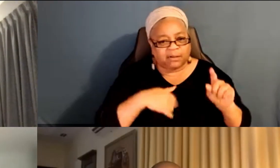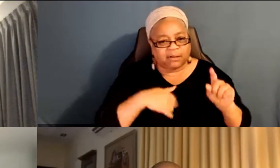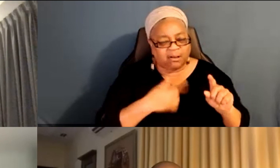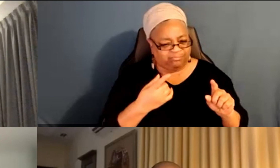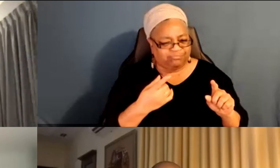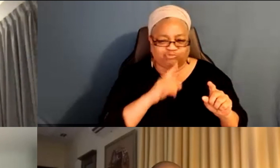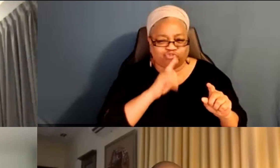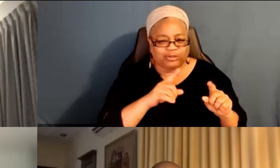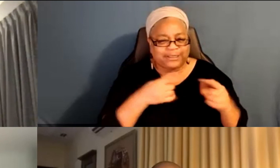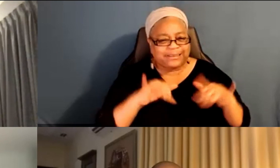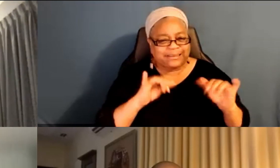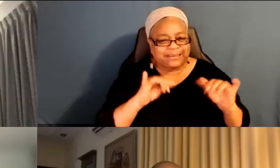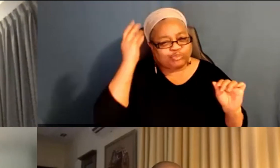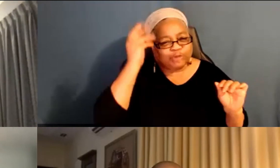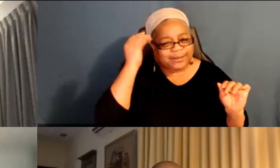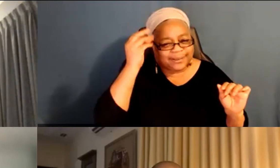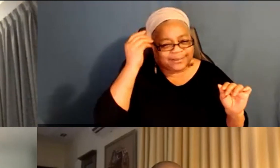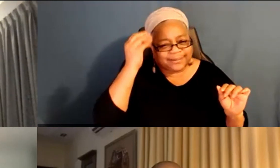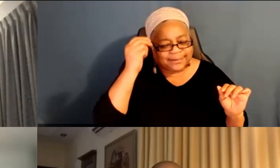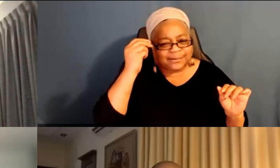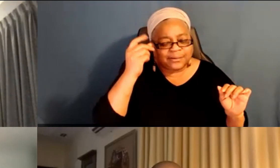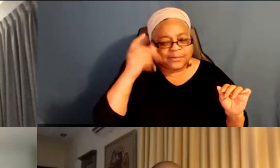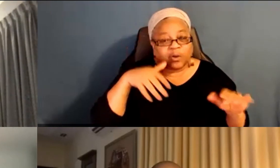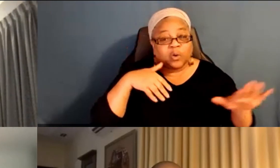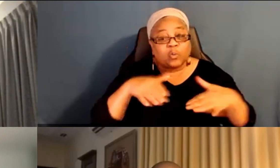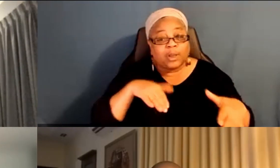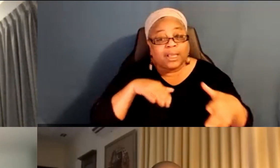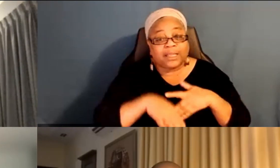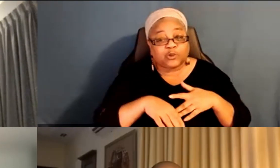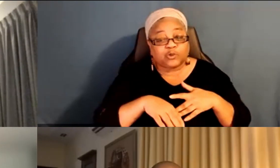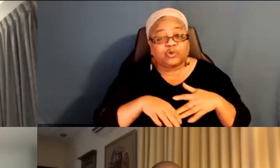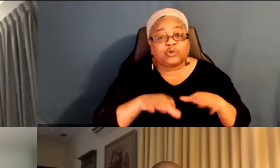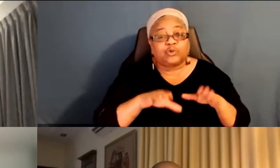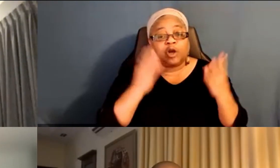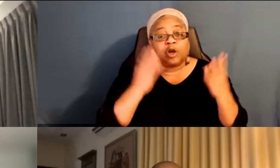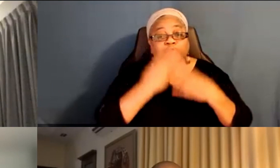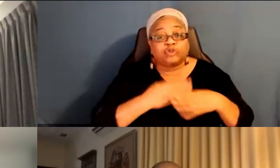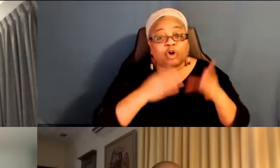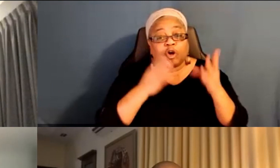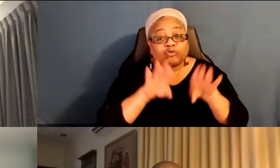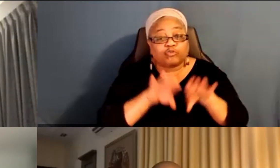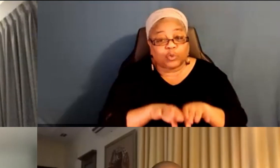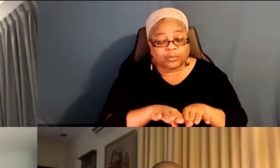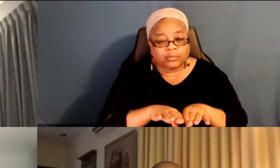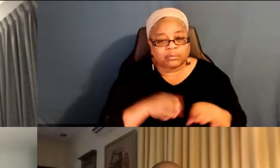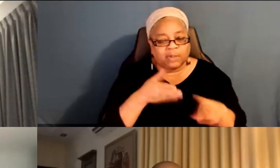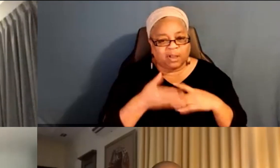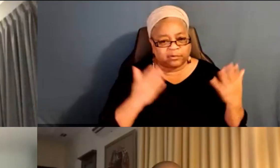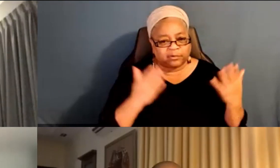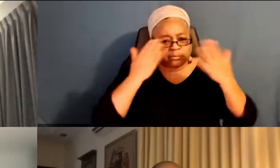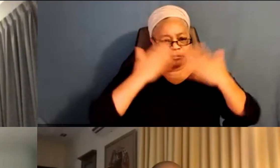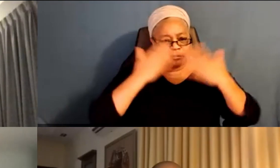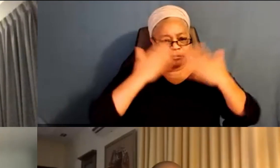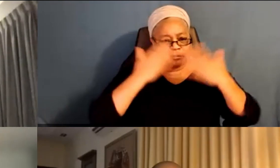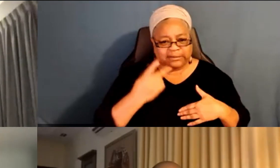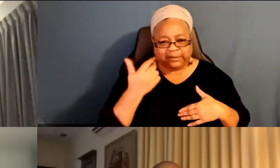still processing walking into a darkened room after having not seen anyone for